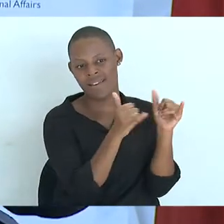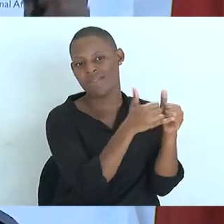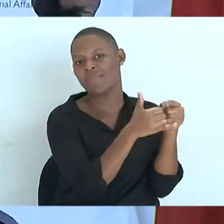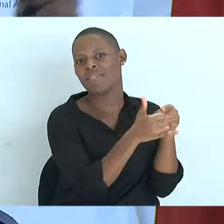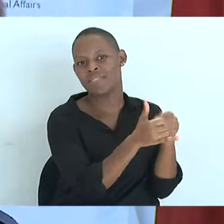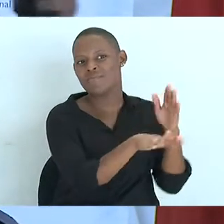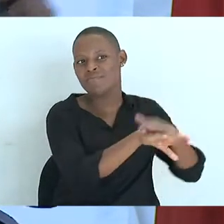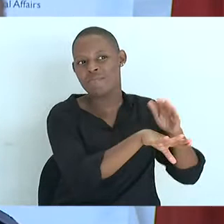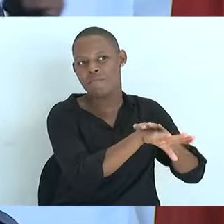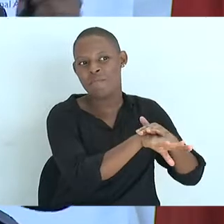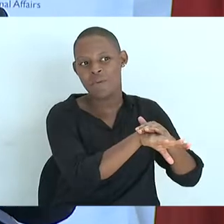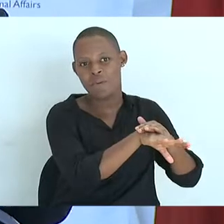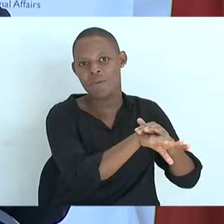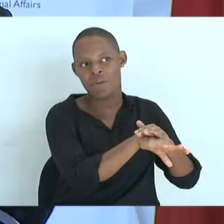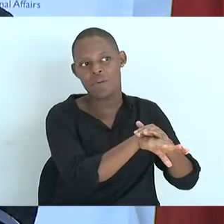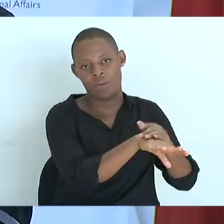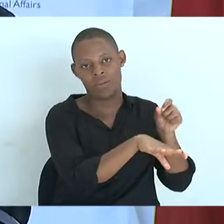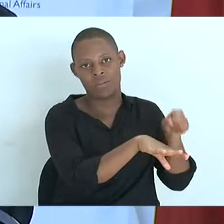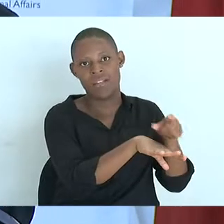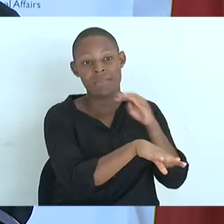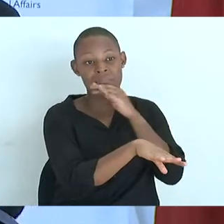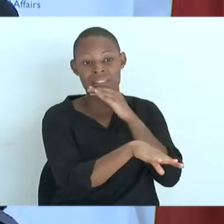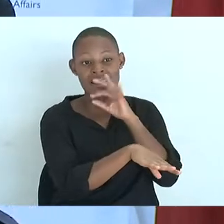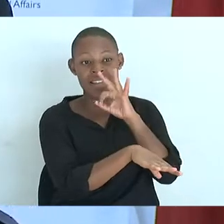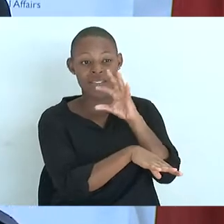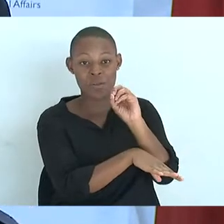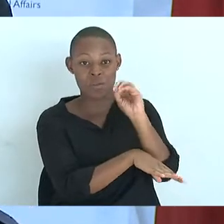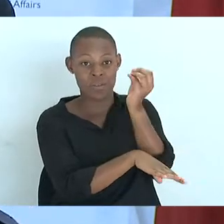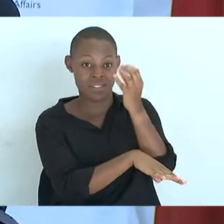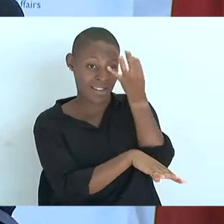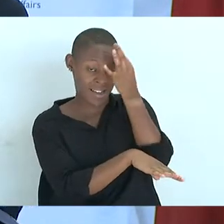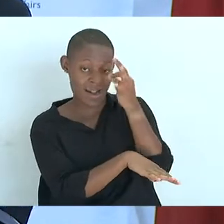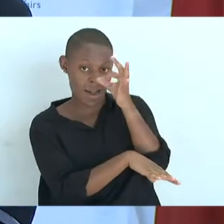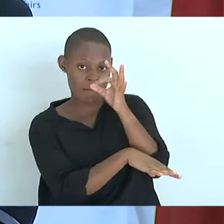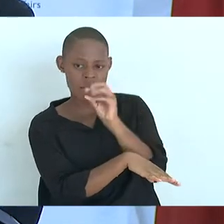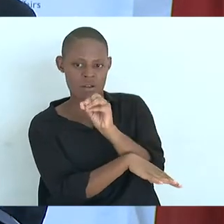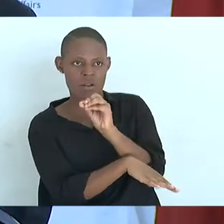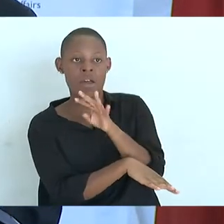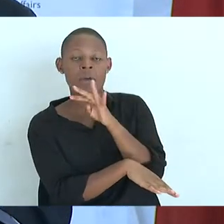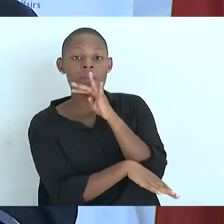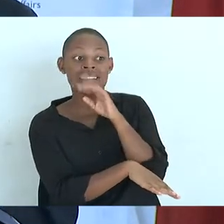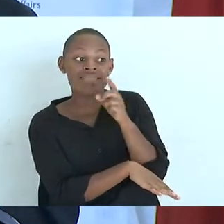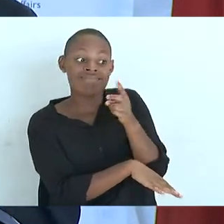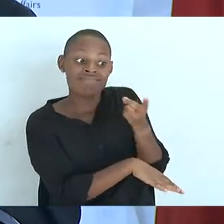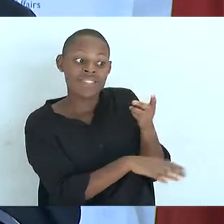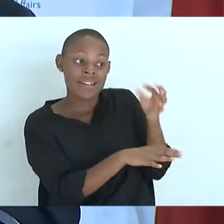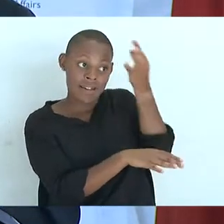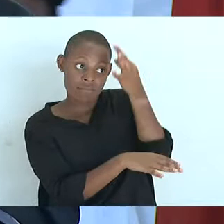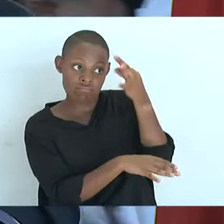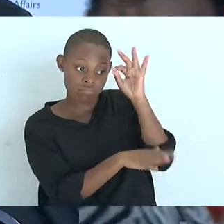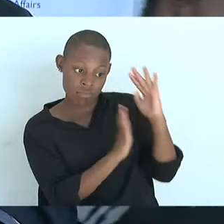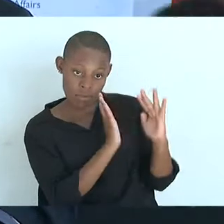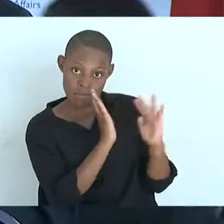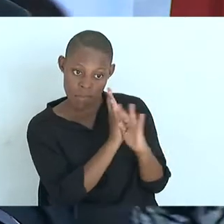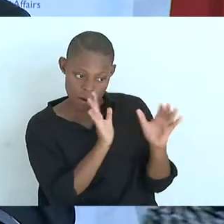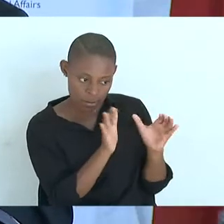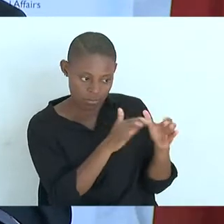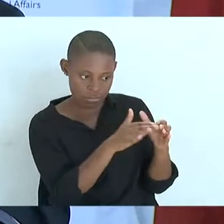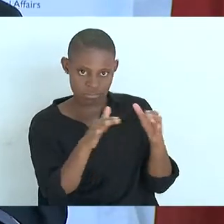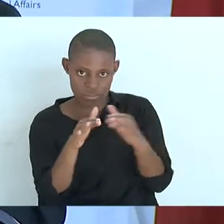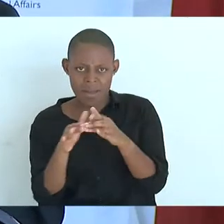going to create all the jobs we need the public sector and the private sector to work together in this social